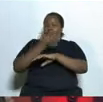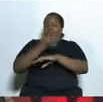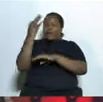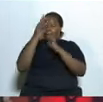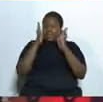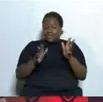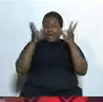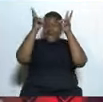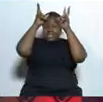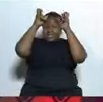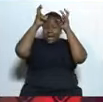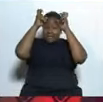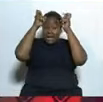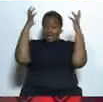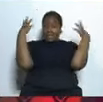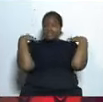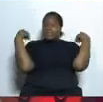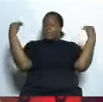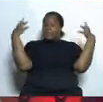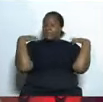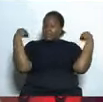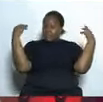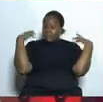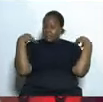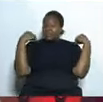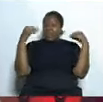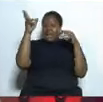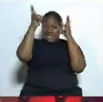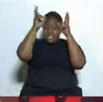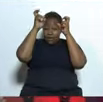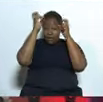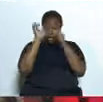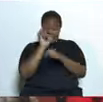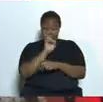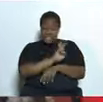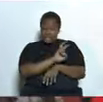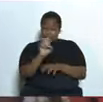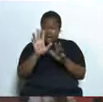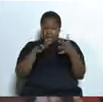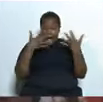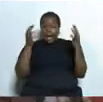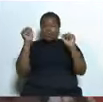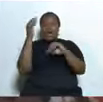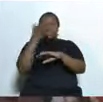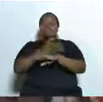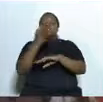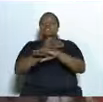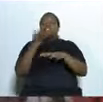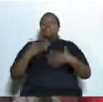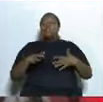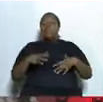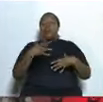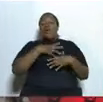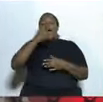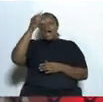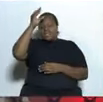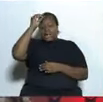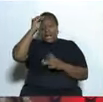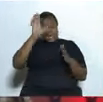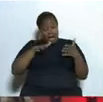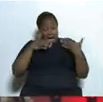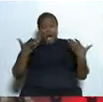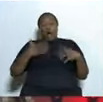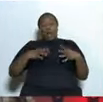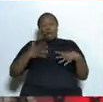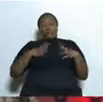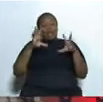is practicing. Satan is seeing how he can deceive people, and he's learning how people are